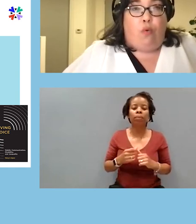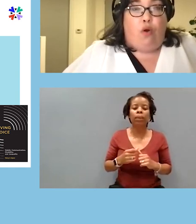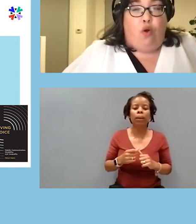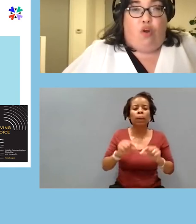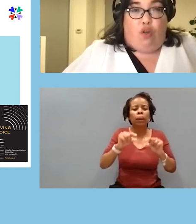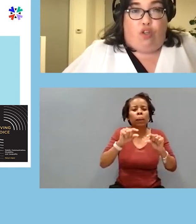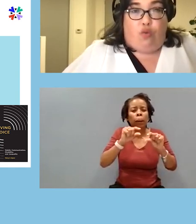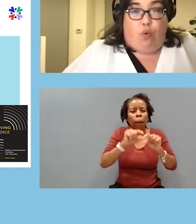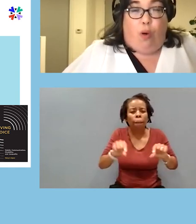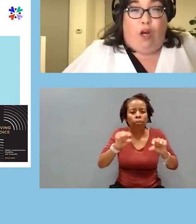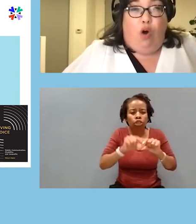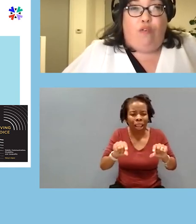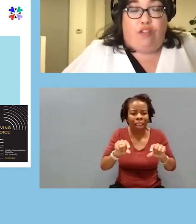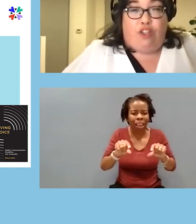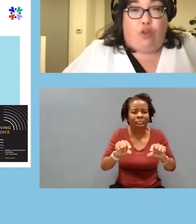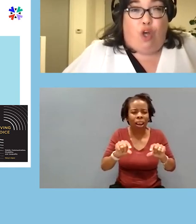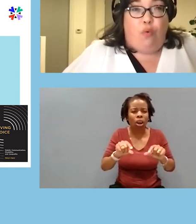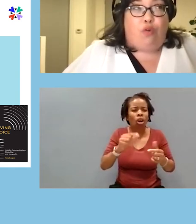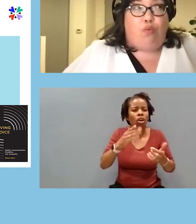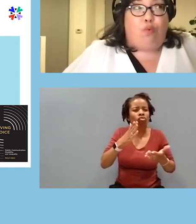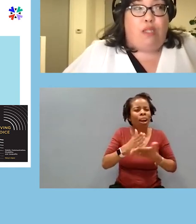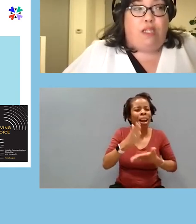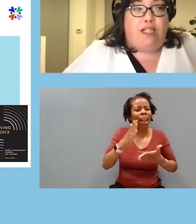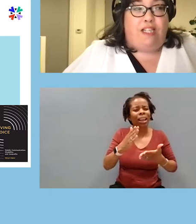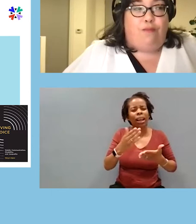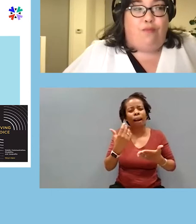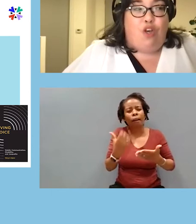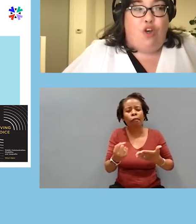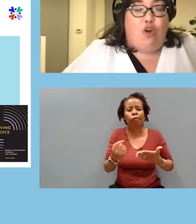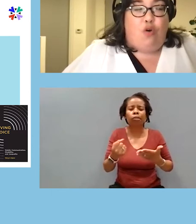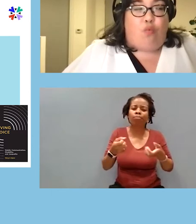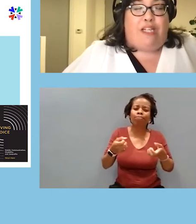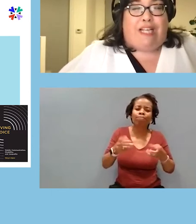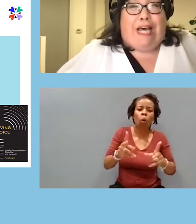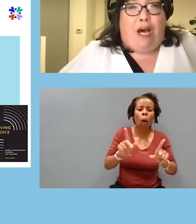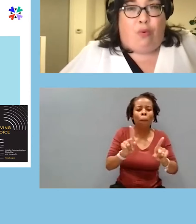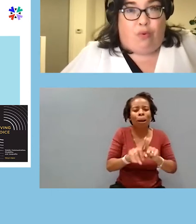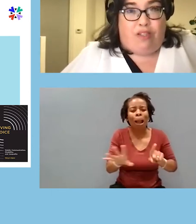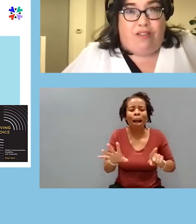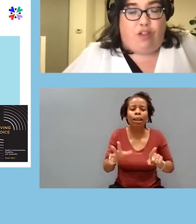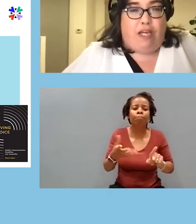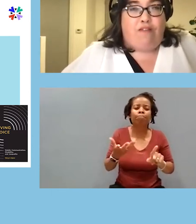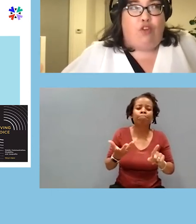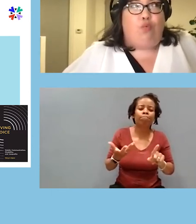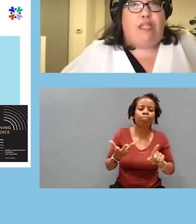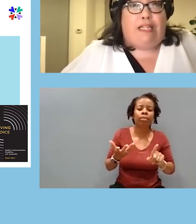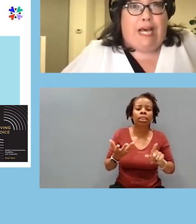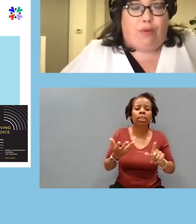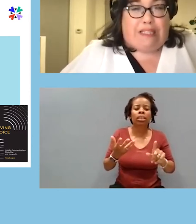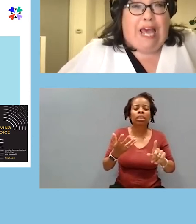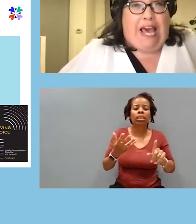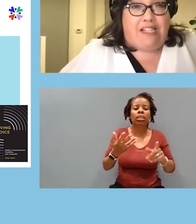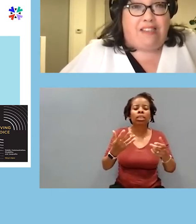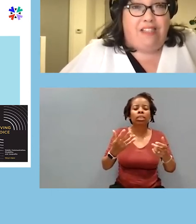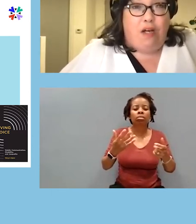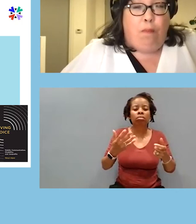so quite often you don't really read aloud, but if you read aloud